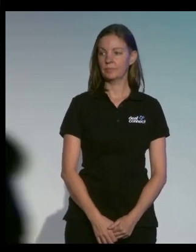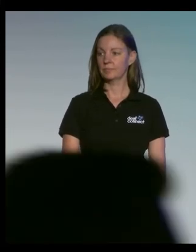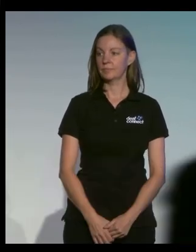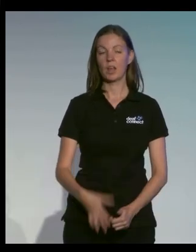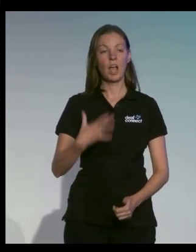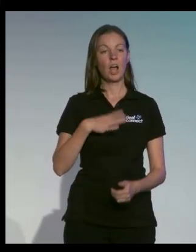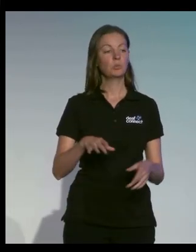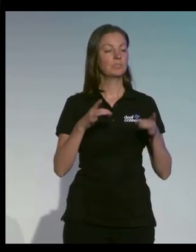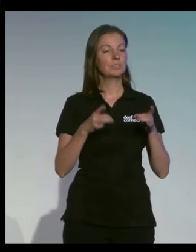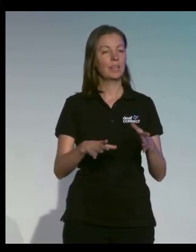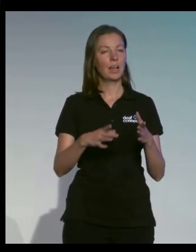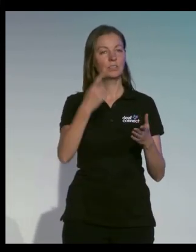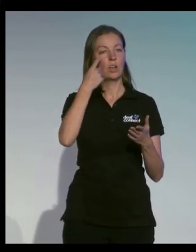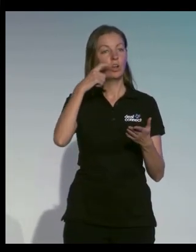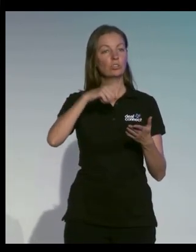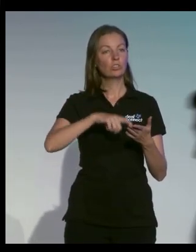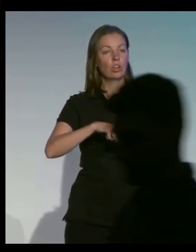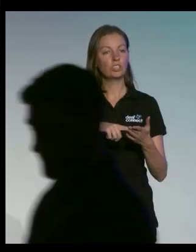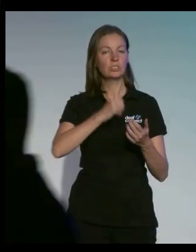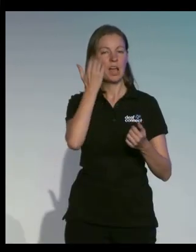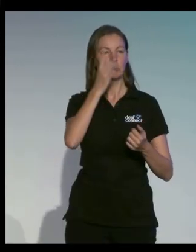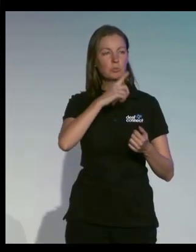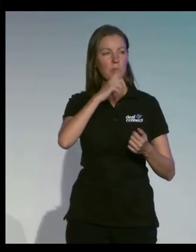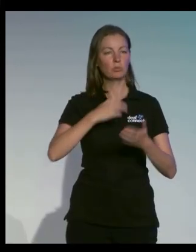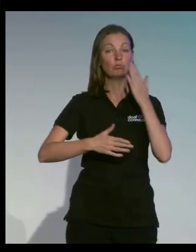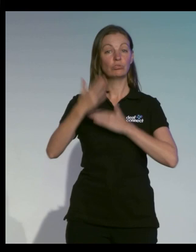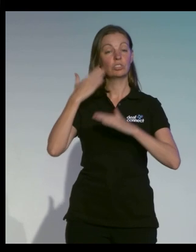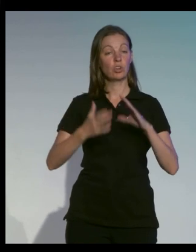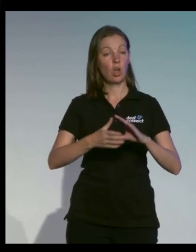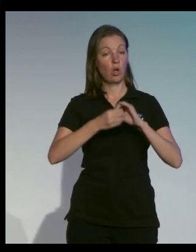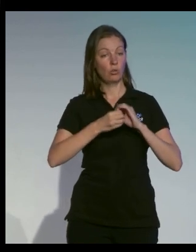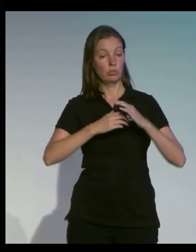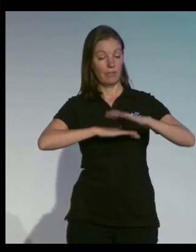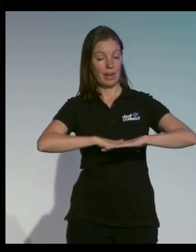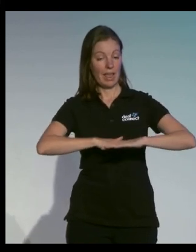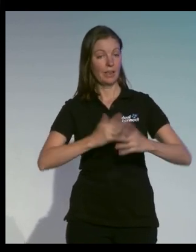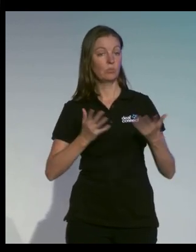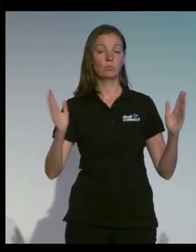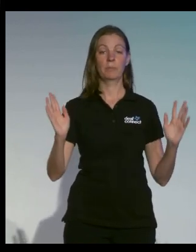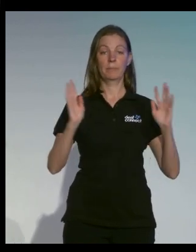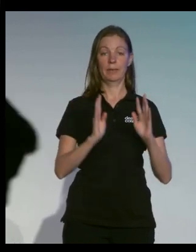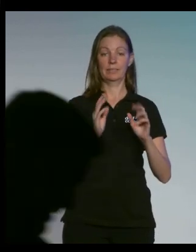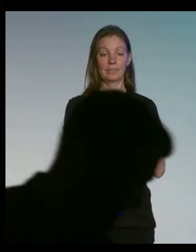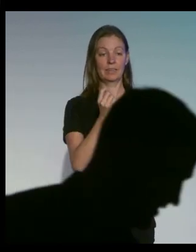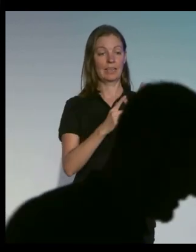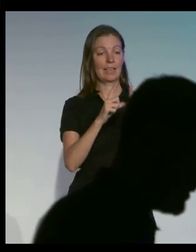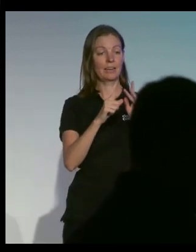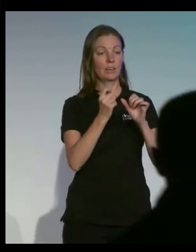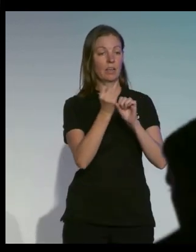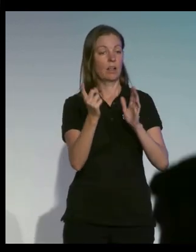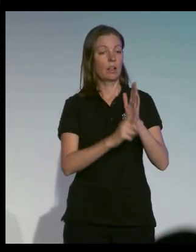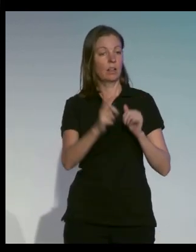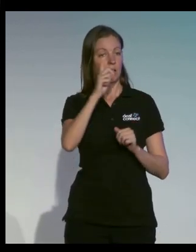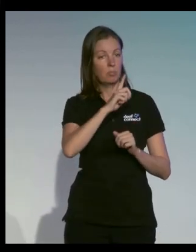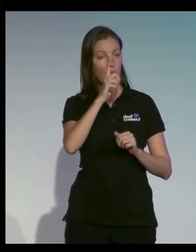I'd like to start by acknowledging the traditional owners of the land on which we meet and gather today, the Gadigal of the Eora Nation, and pay our